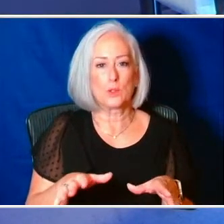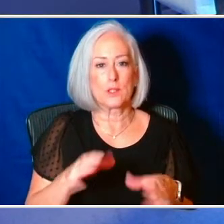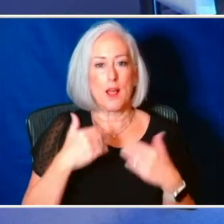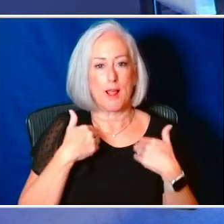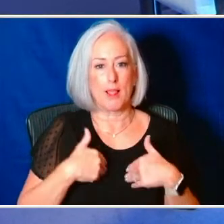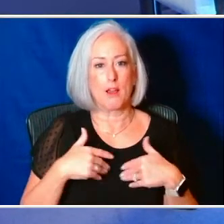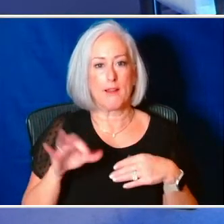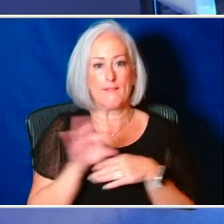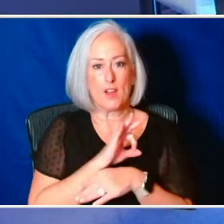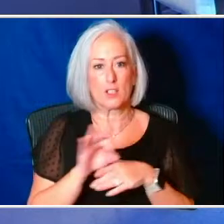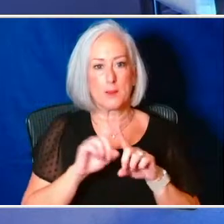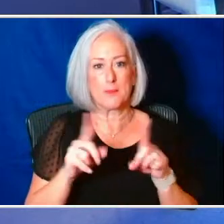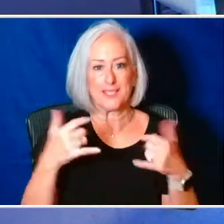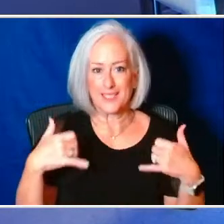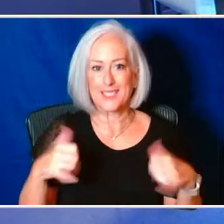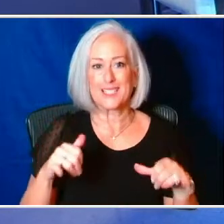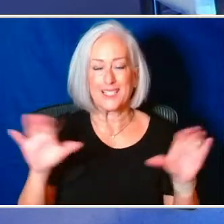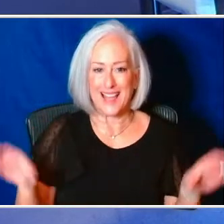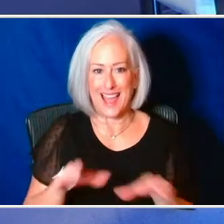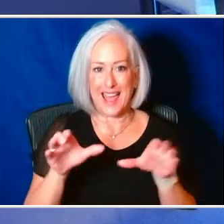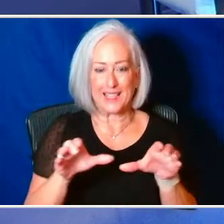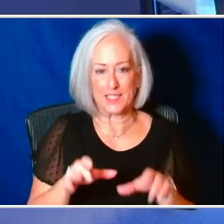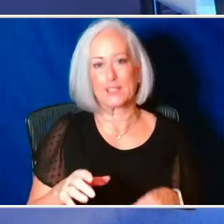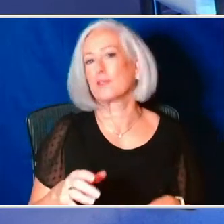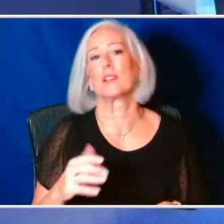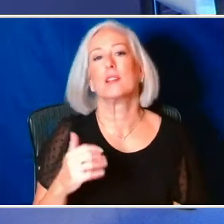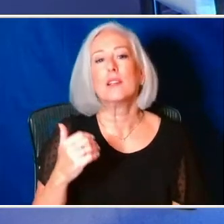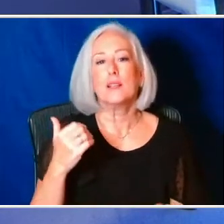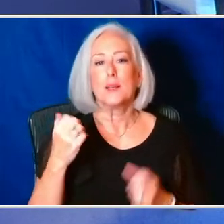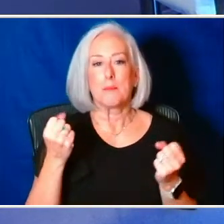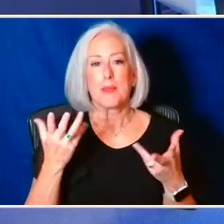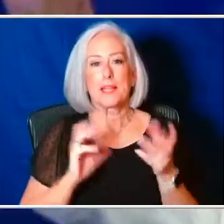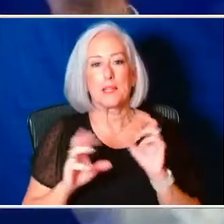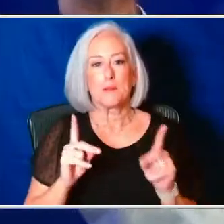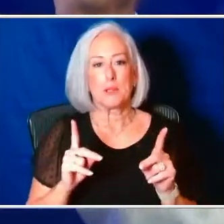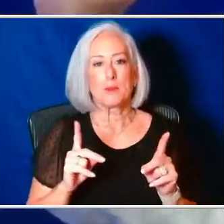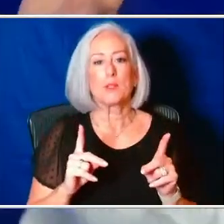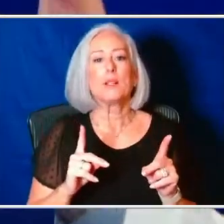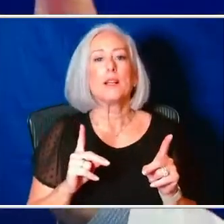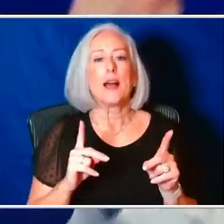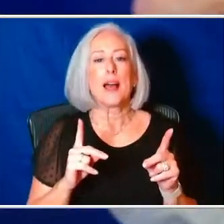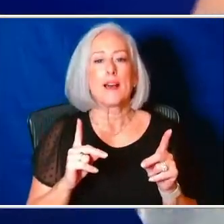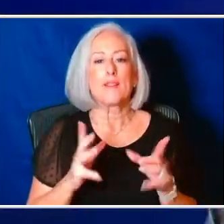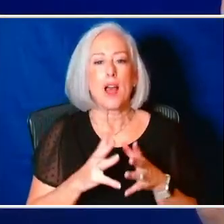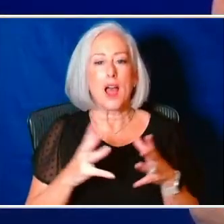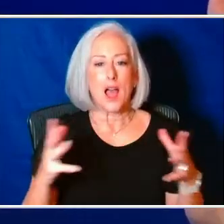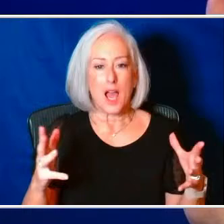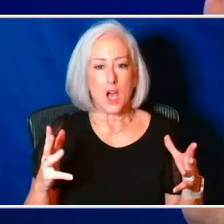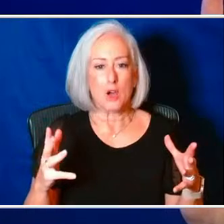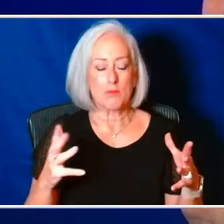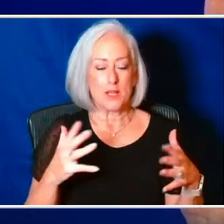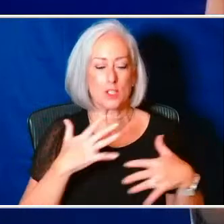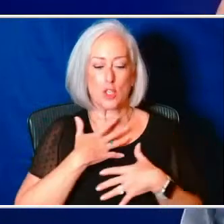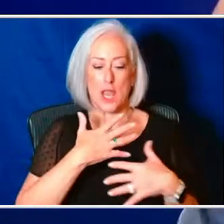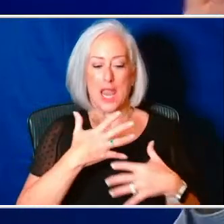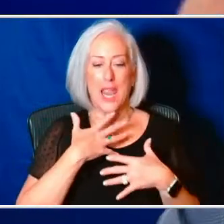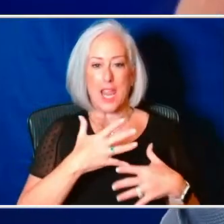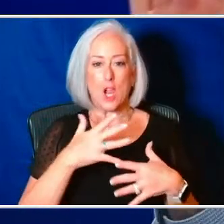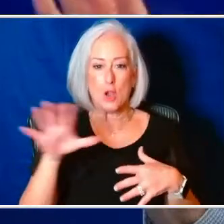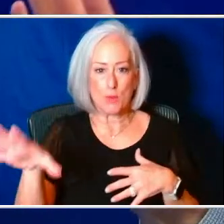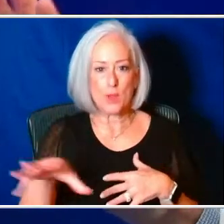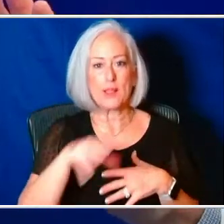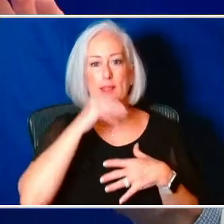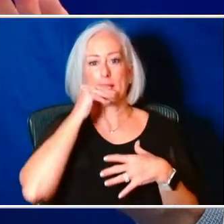I have people who had an FEV1, that is how much air you can breathe in and out. They lost about 40% of their lung function and still